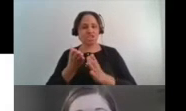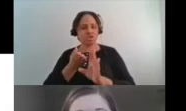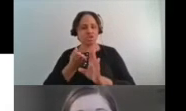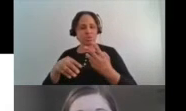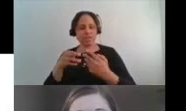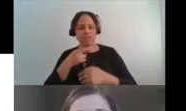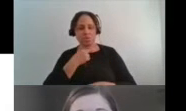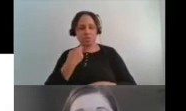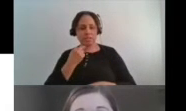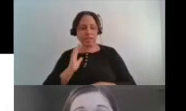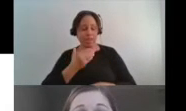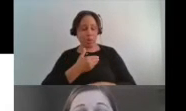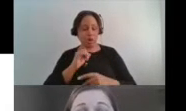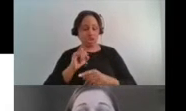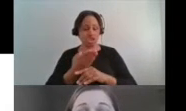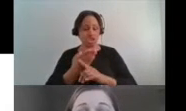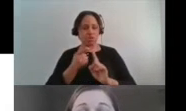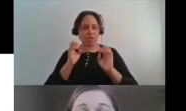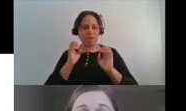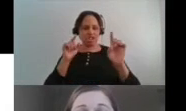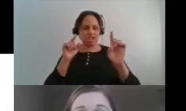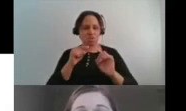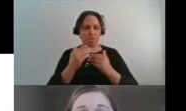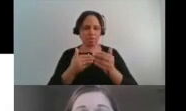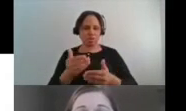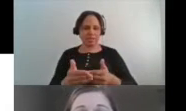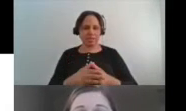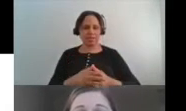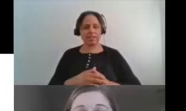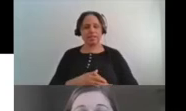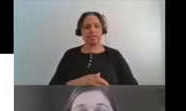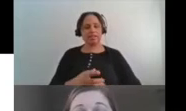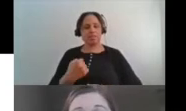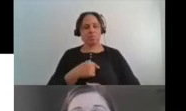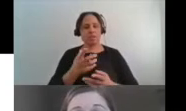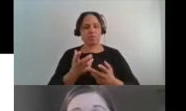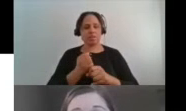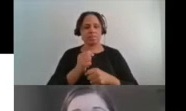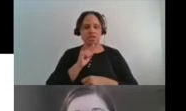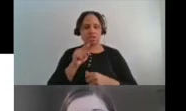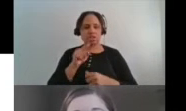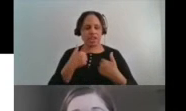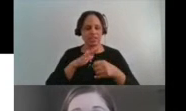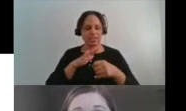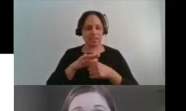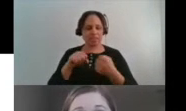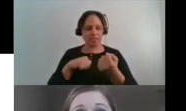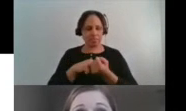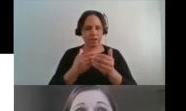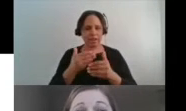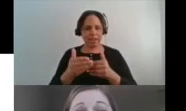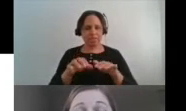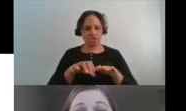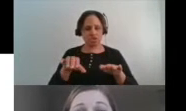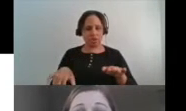those processes. As it's been talked about, we want to make sure you have adequate support after transplant. It really is